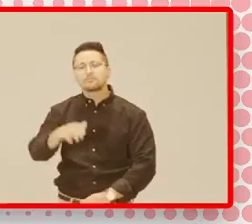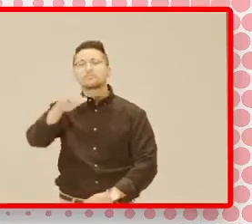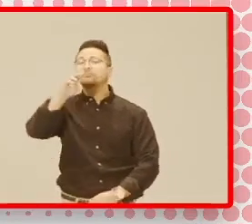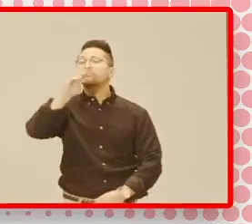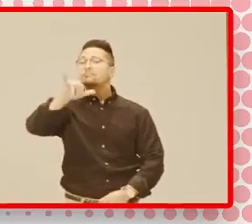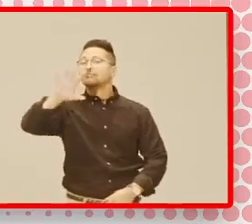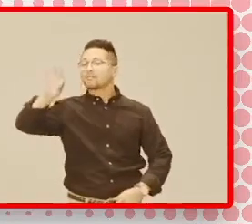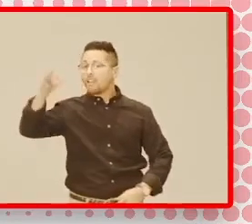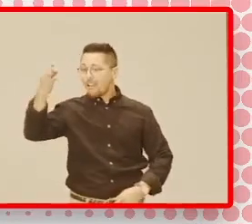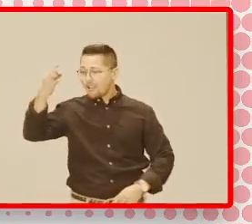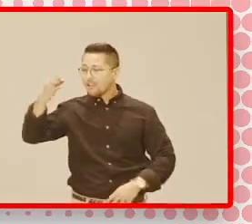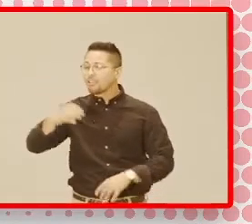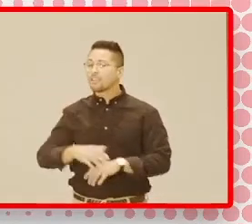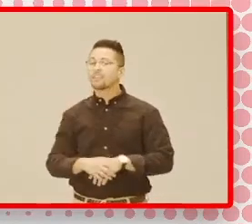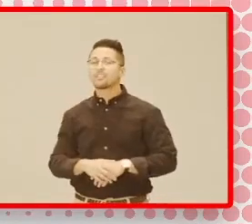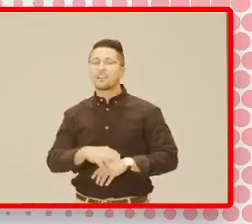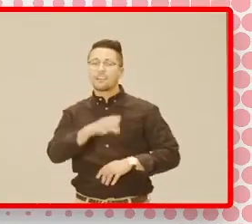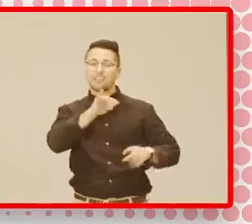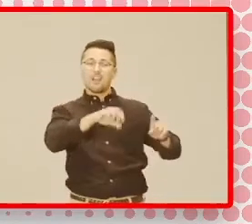Half Ironman,